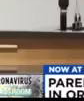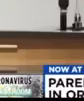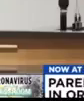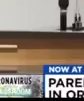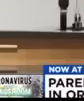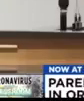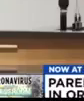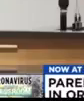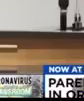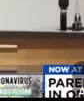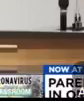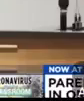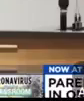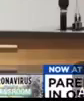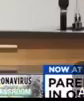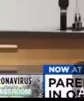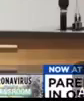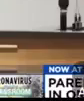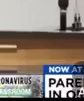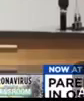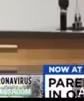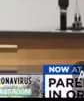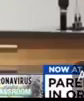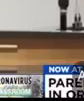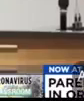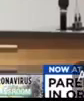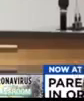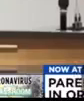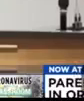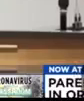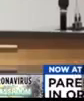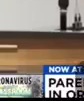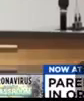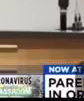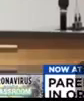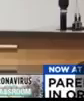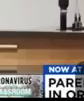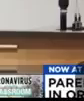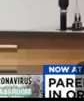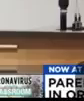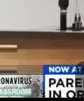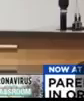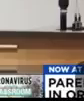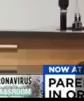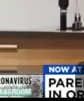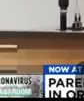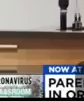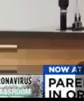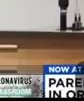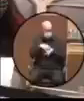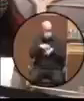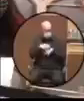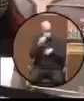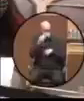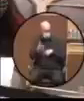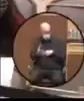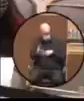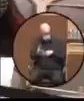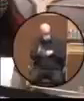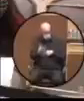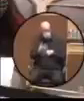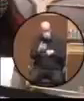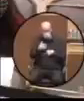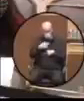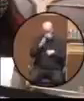guys, actually, for what you've all done. You've ignited a fire in all of us that we didn't even know we had until you started messing with our kids. We will pull